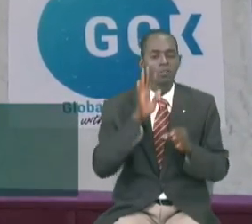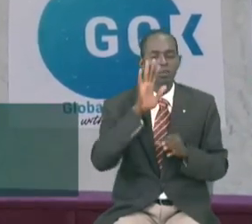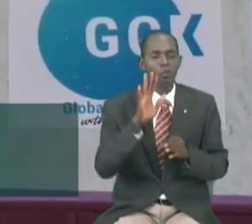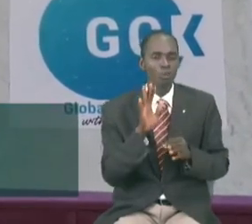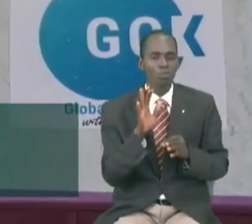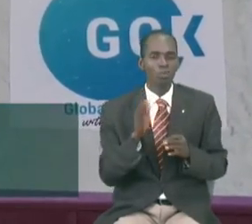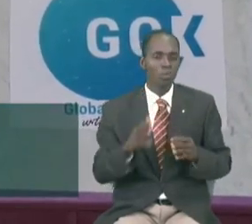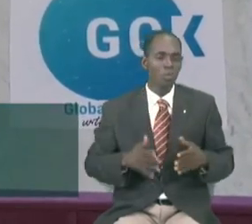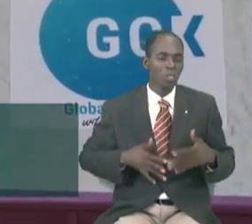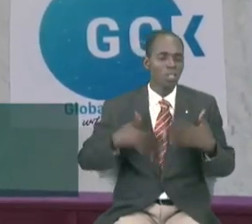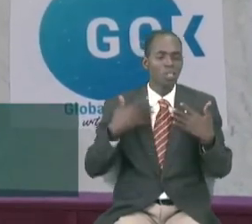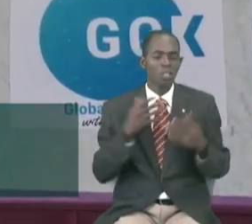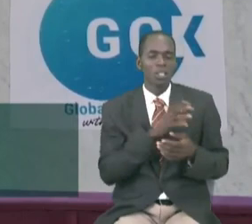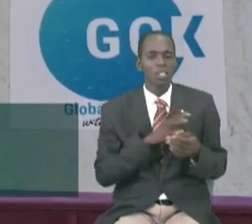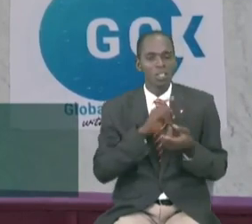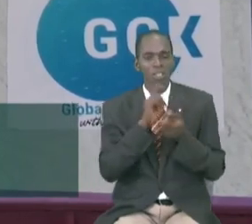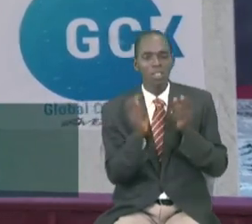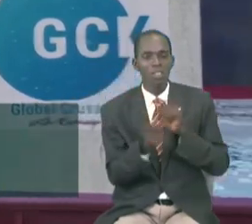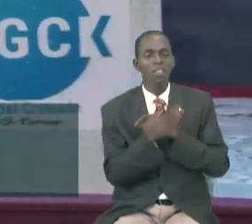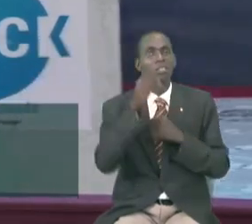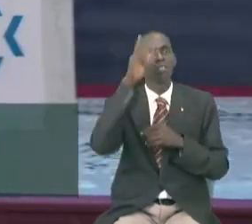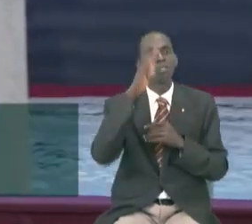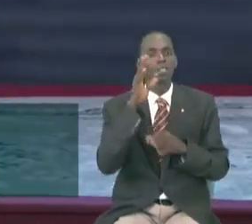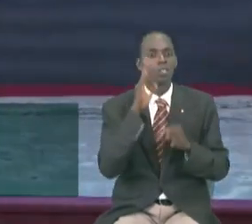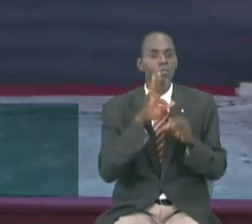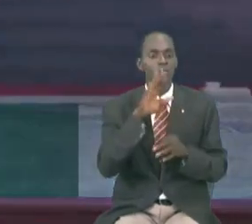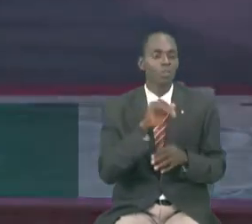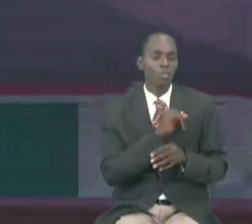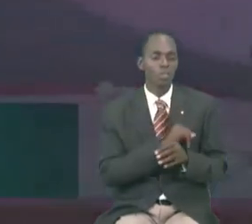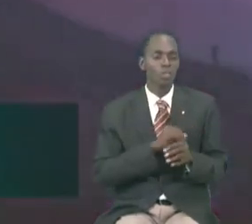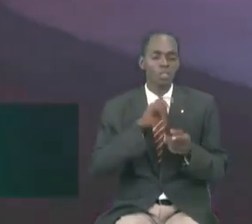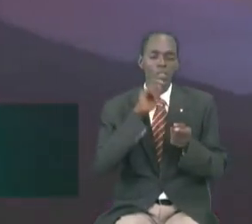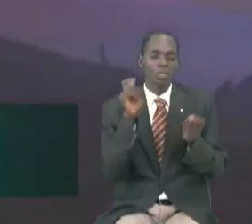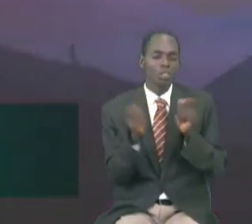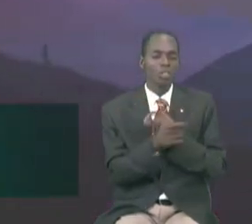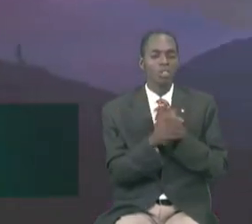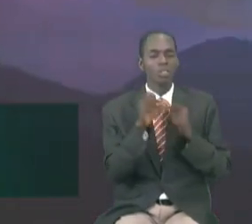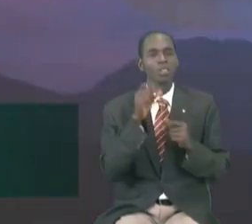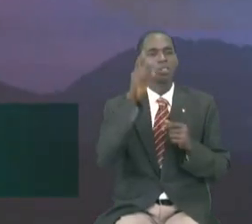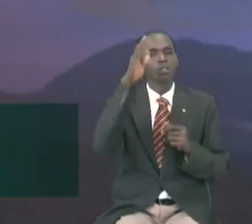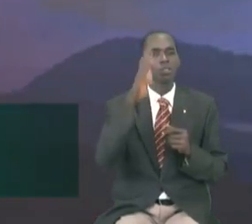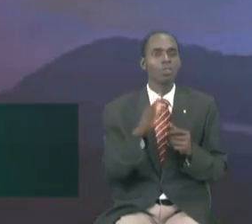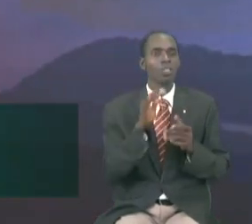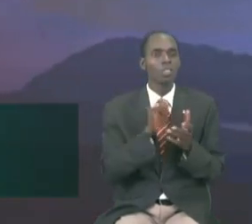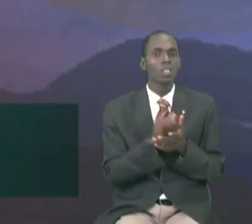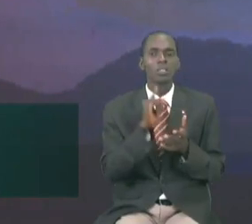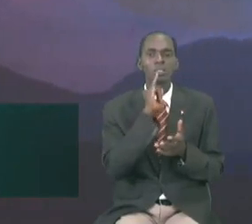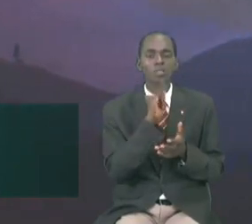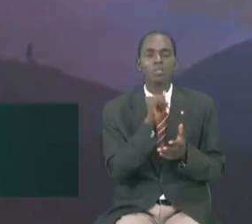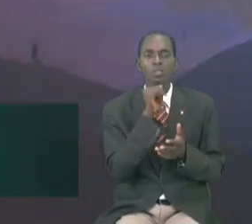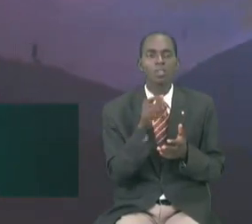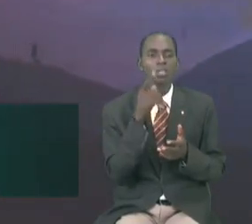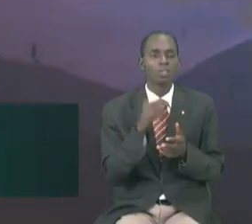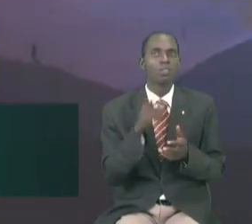that's not the God of heaven. He was waiting there to see what will happen to the people